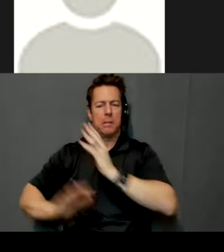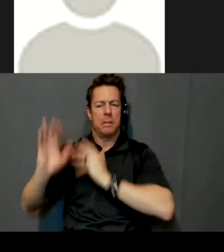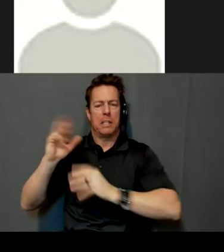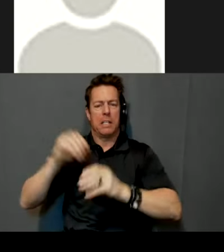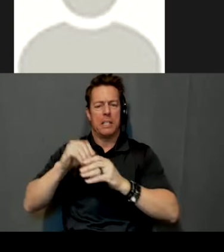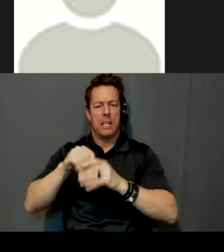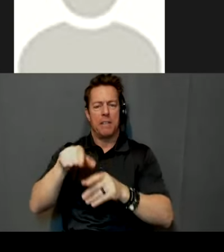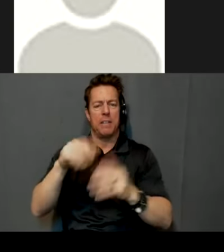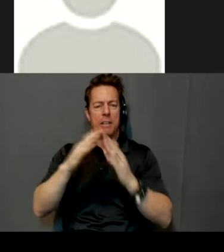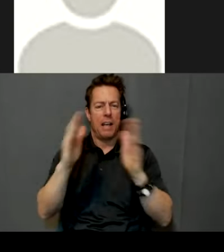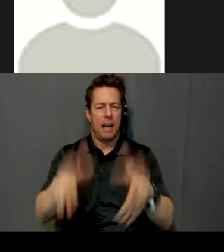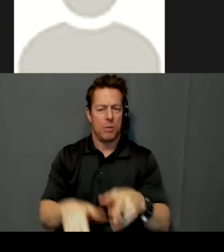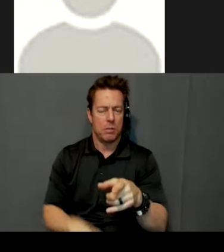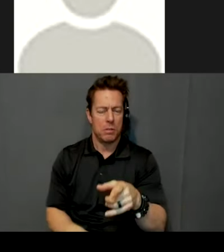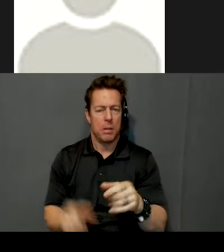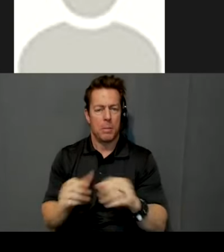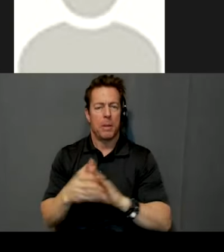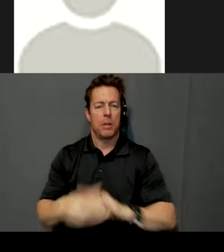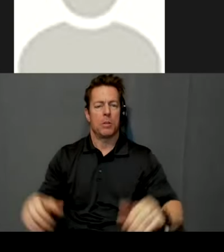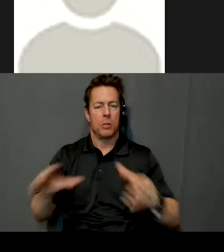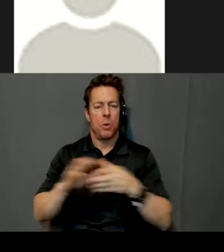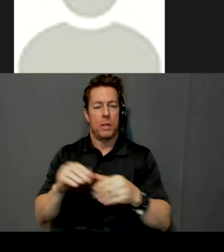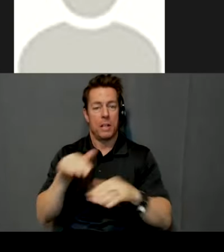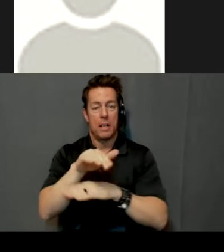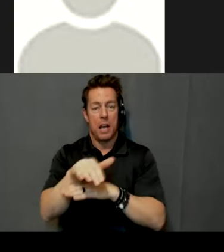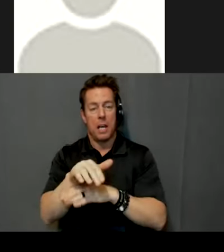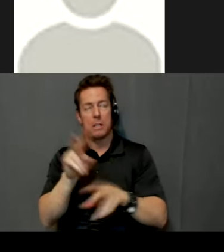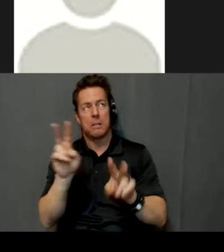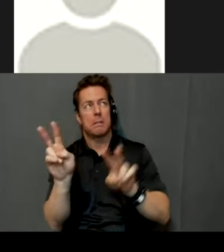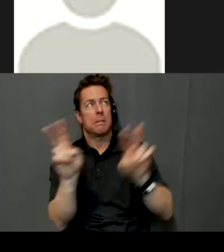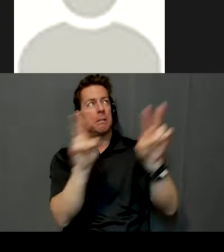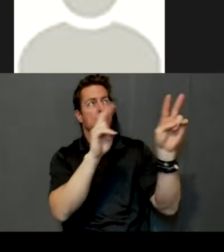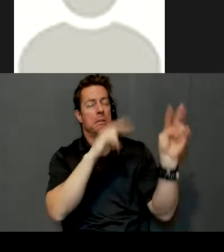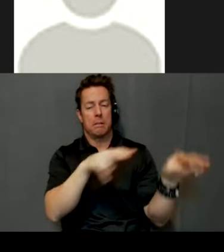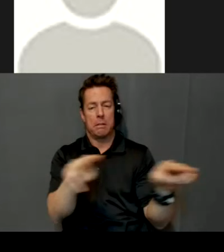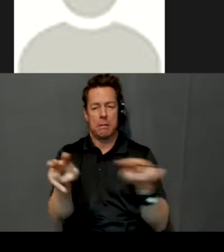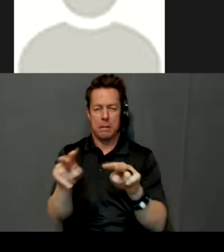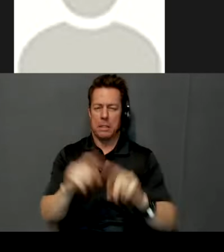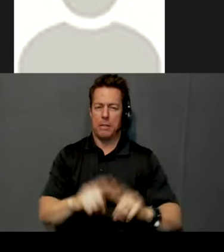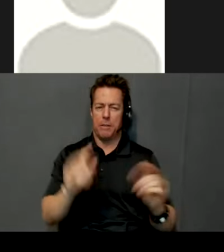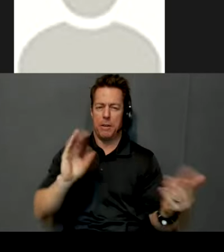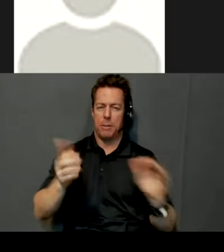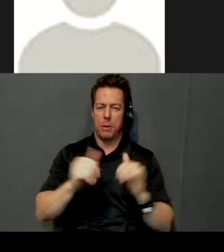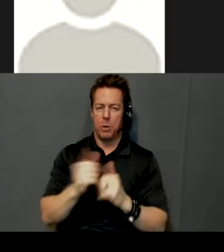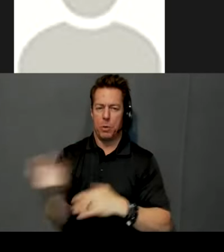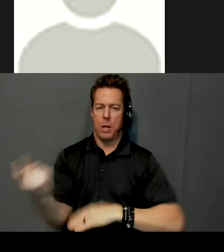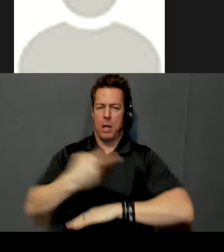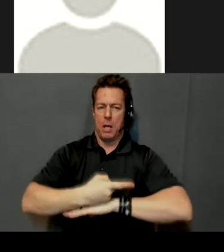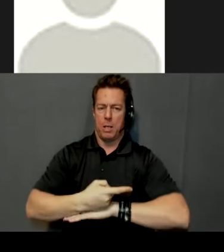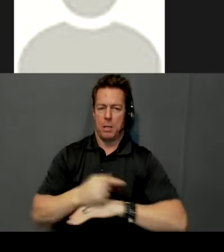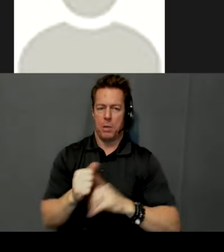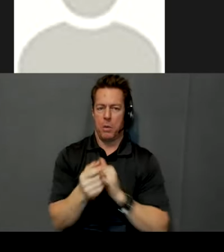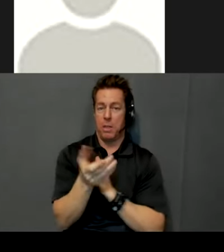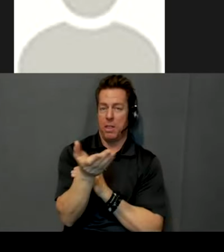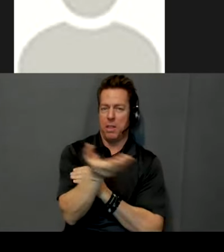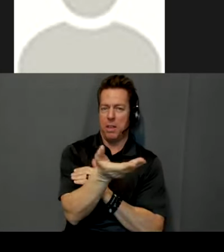walls. Yet the stories it tells at night are so much different than the ones during the day. And so with this and